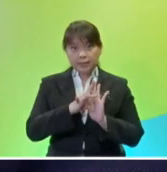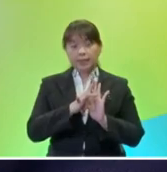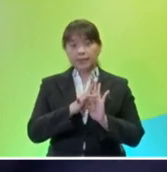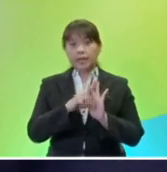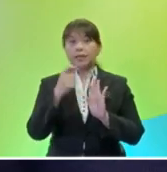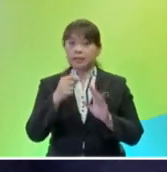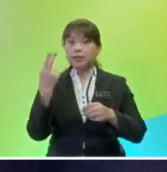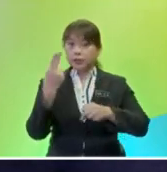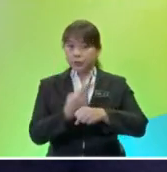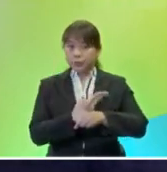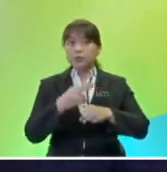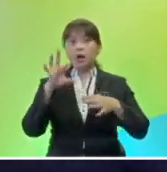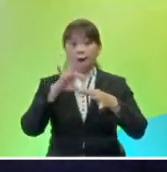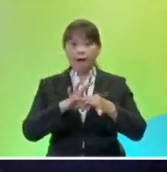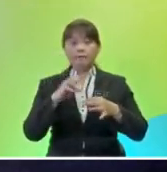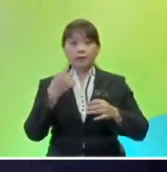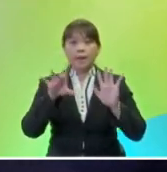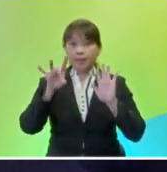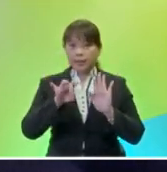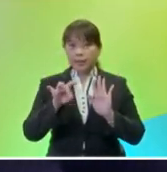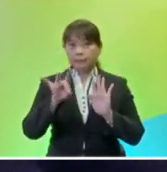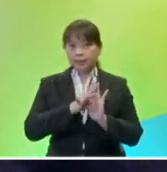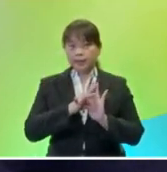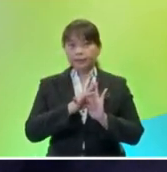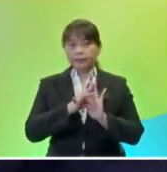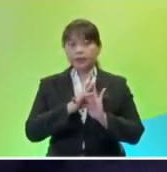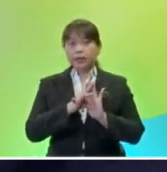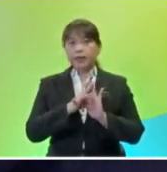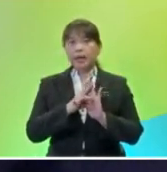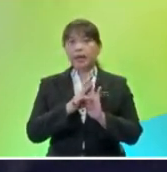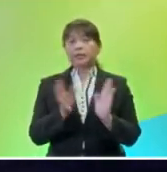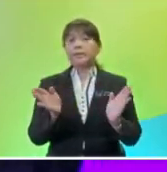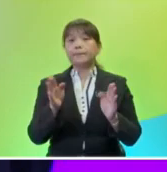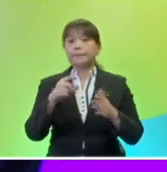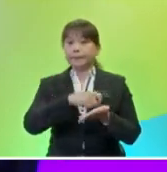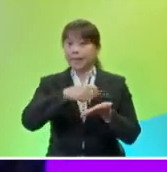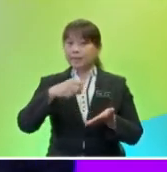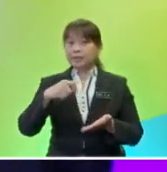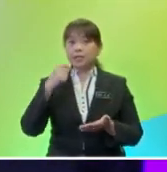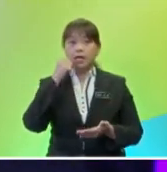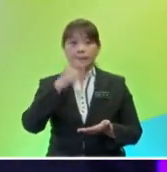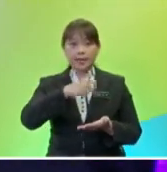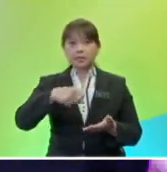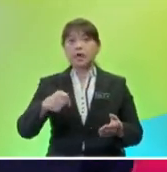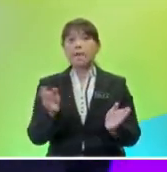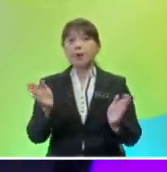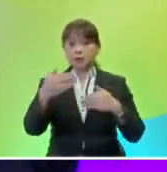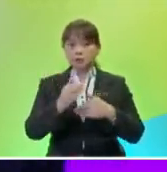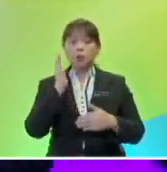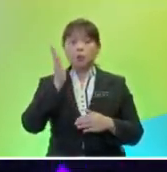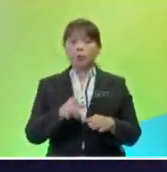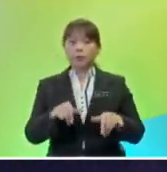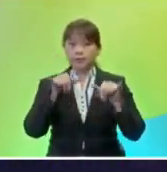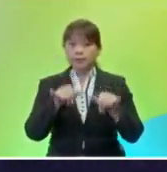Uh-huh. So the pencil case will stay closed. Mm-hmm. It doesn't fall. Yeah.